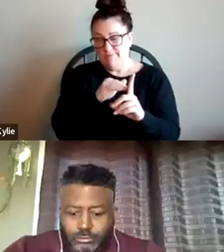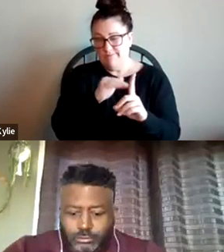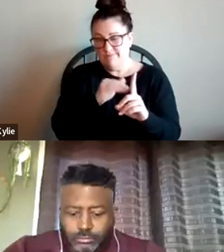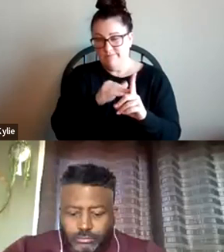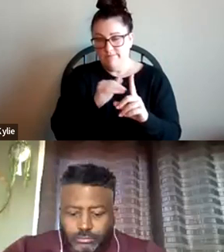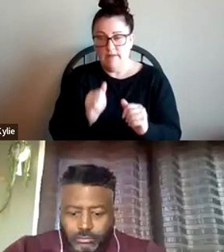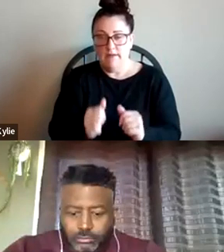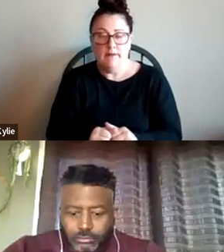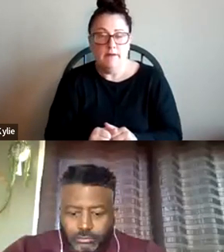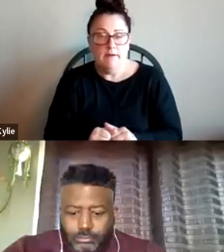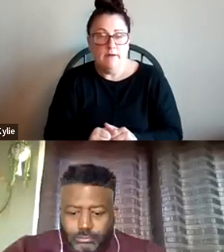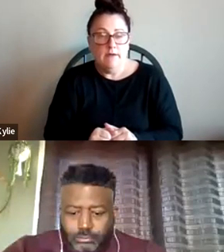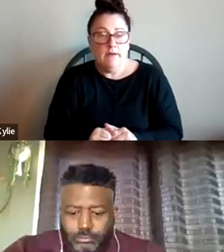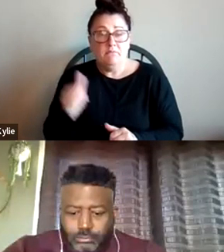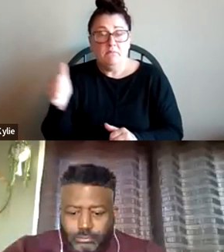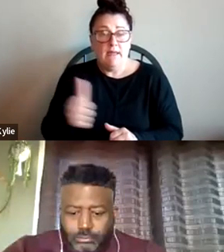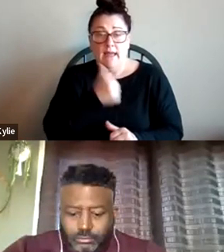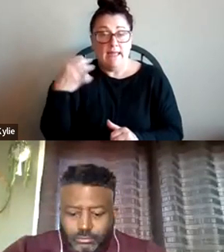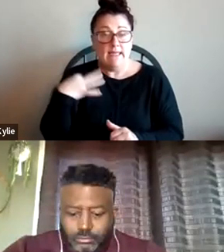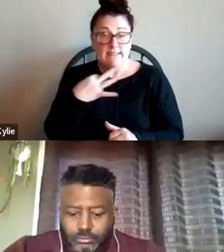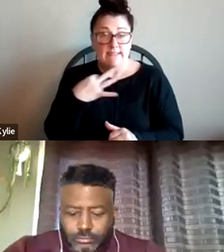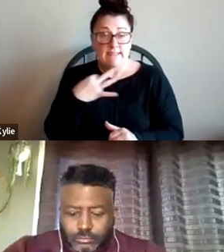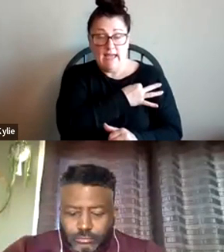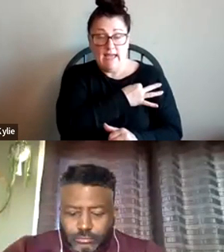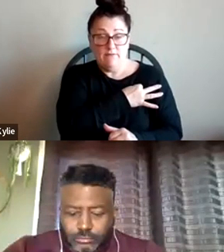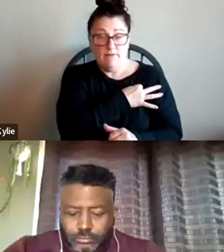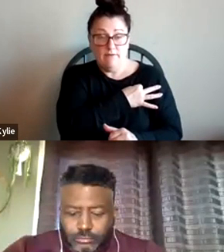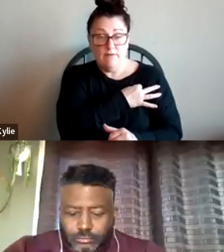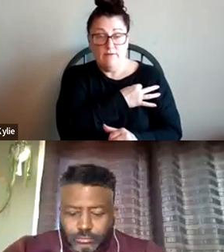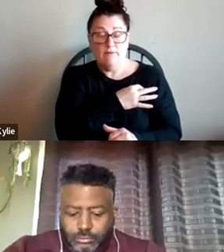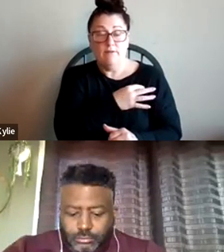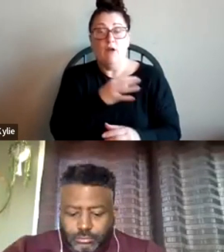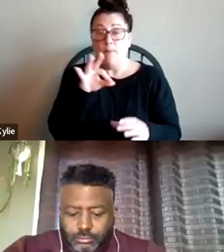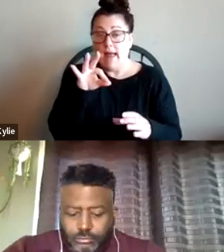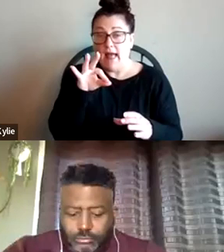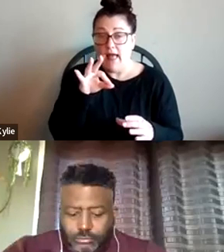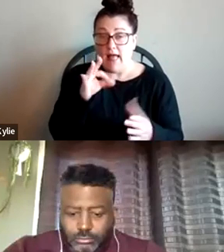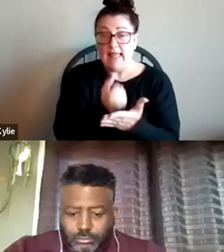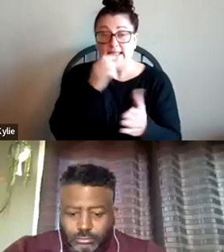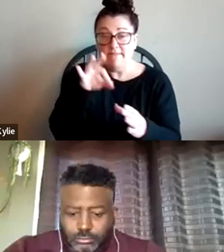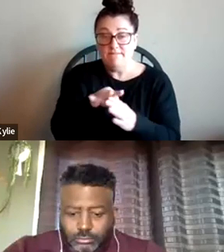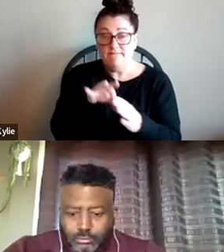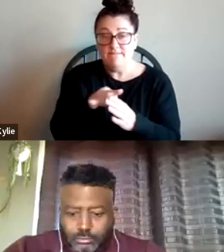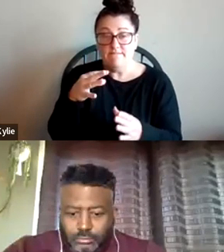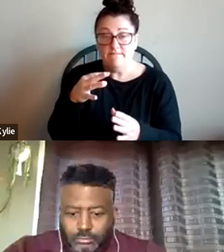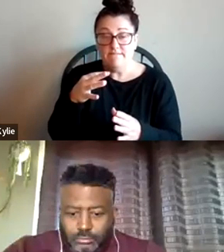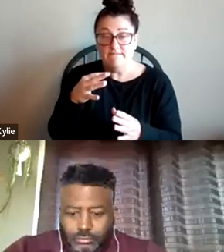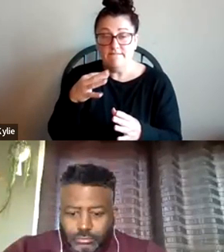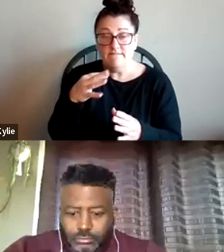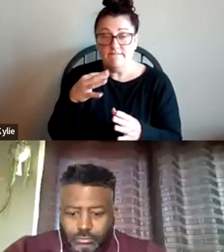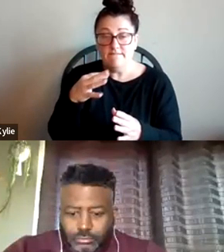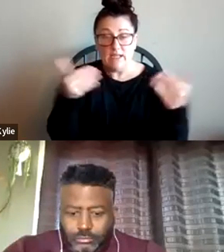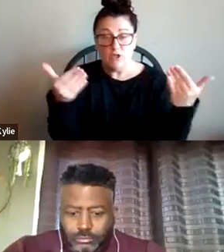forward. If any staff from elected officials are joining us, please introduce yourself in the chat.